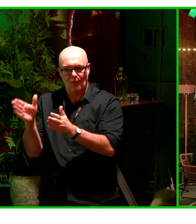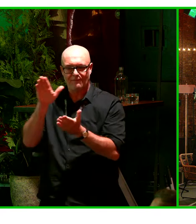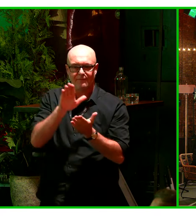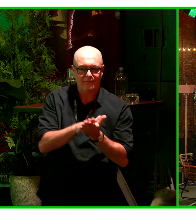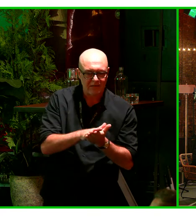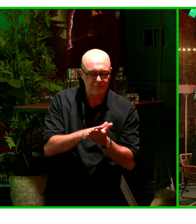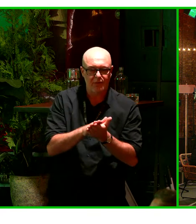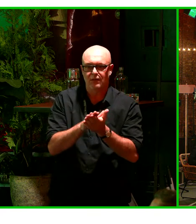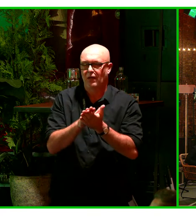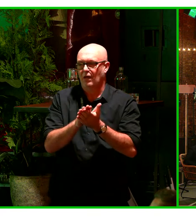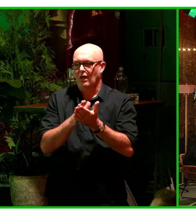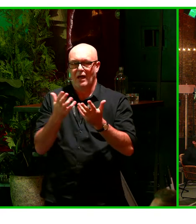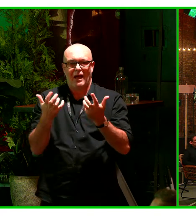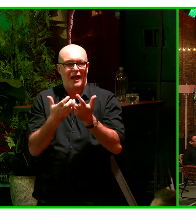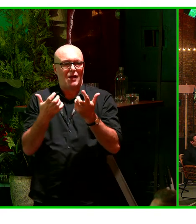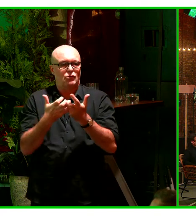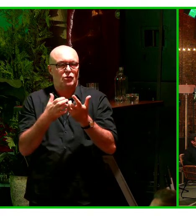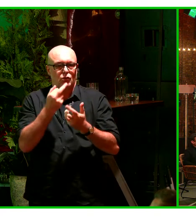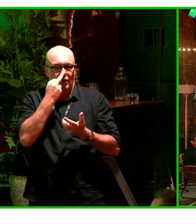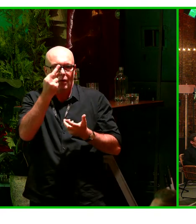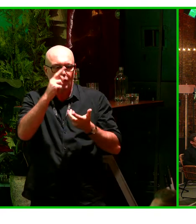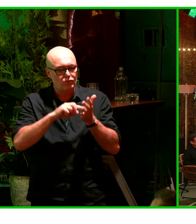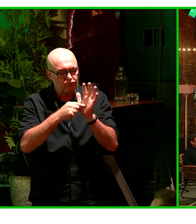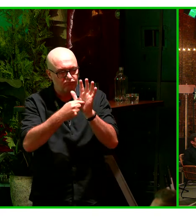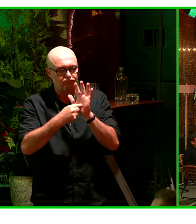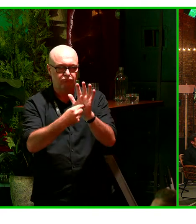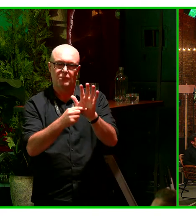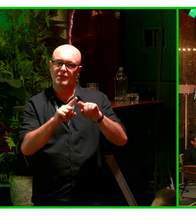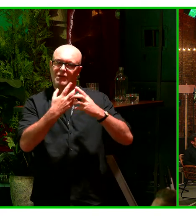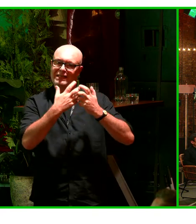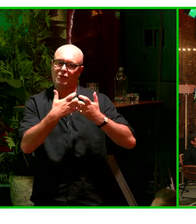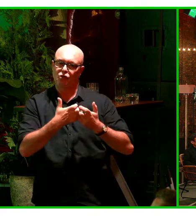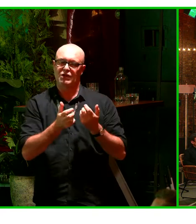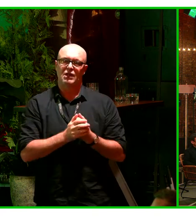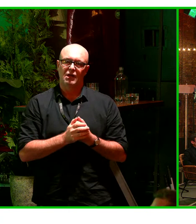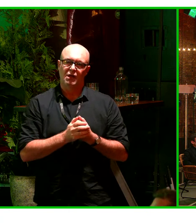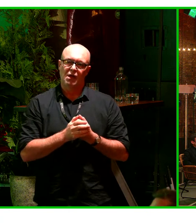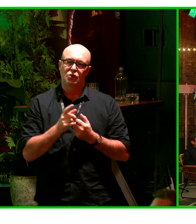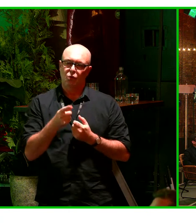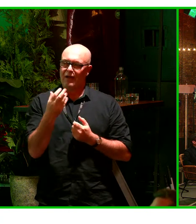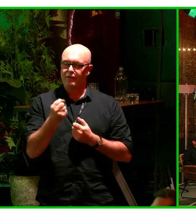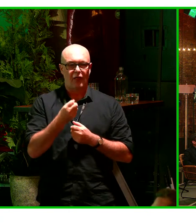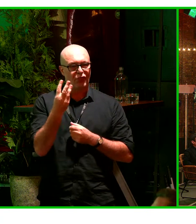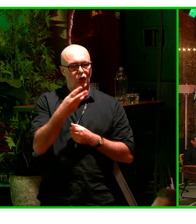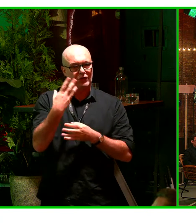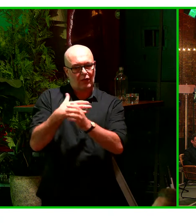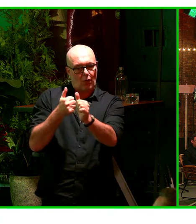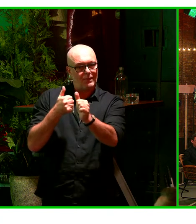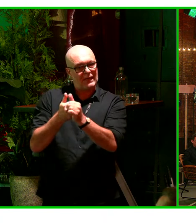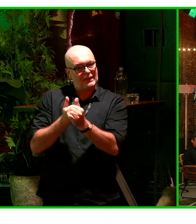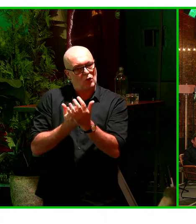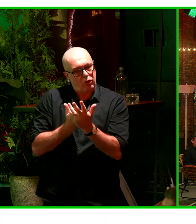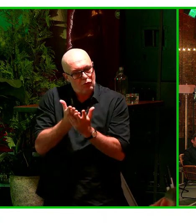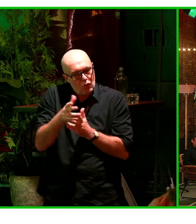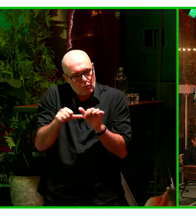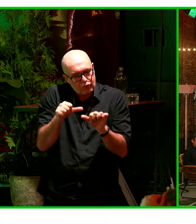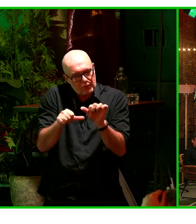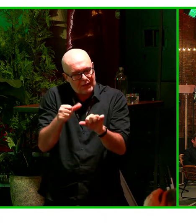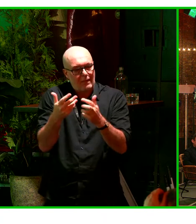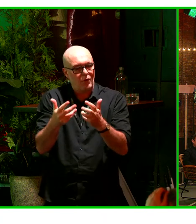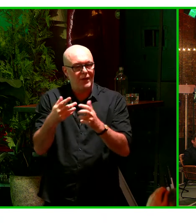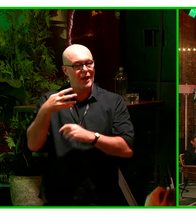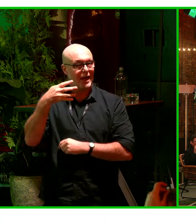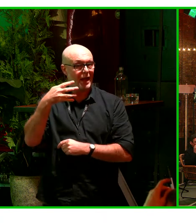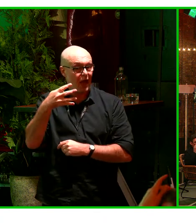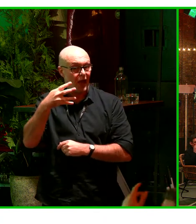development, prototyping, demonstrating the technology. So we've got 13 companies running through at the moment, of which 9 will probably